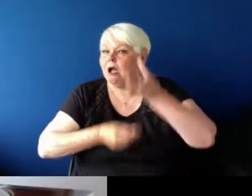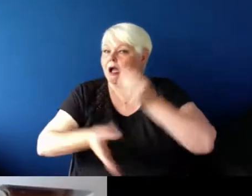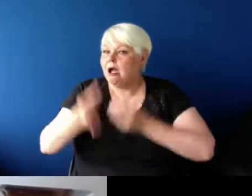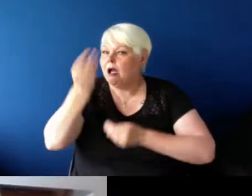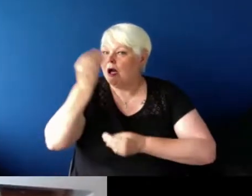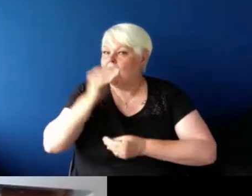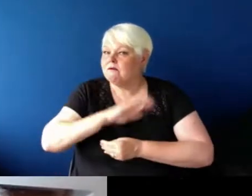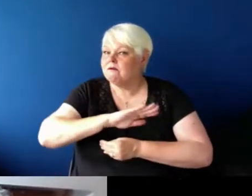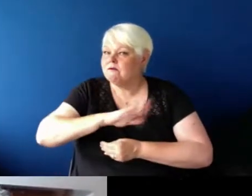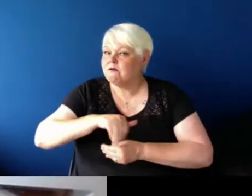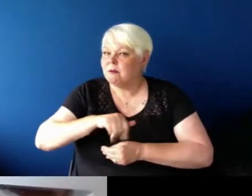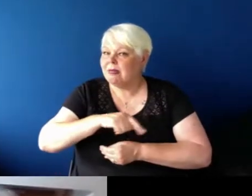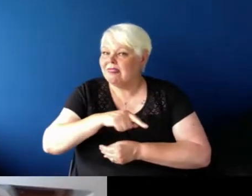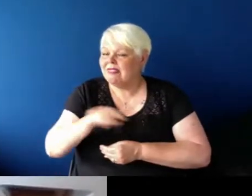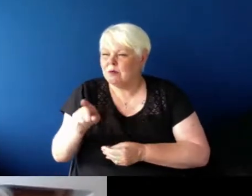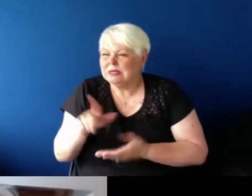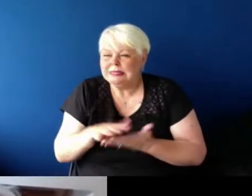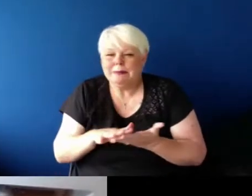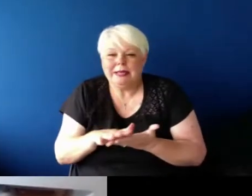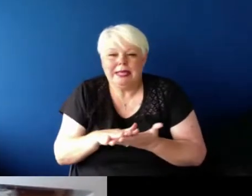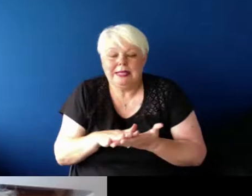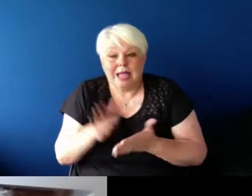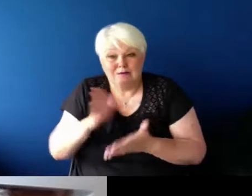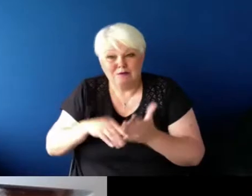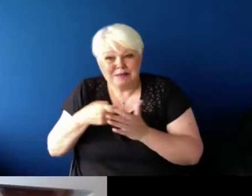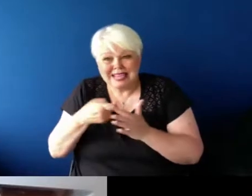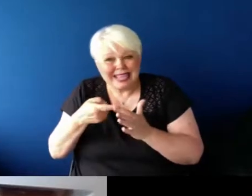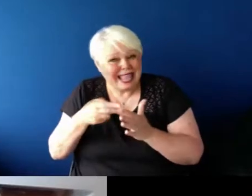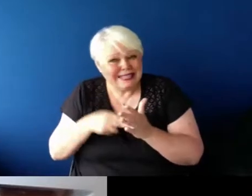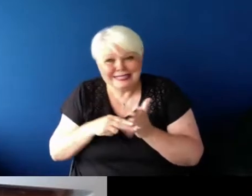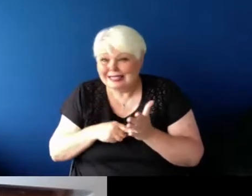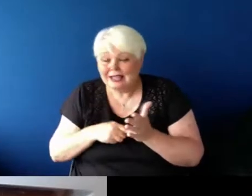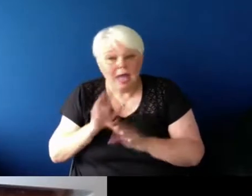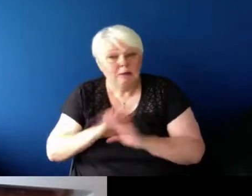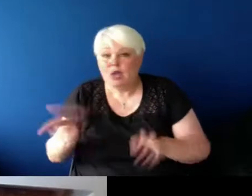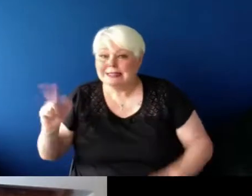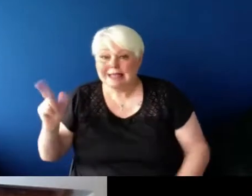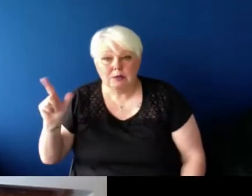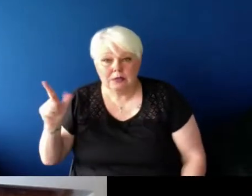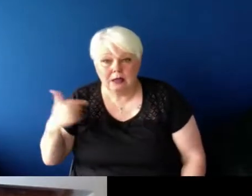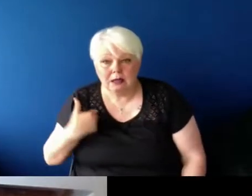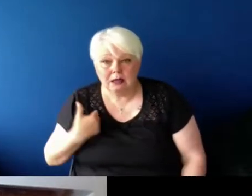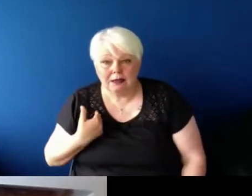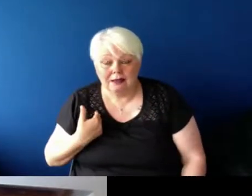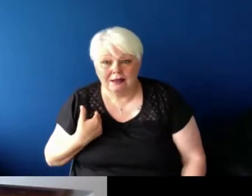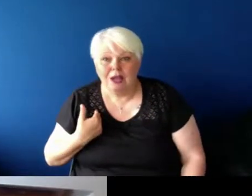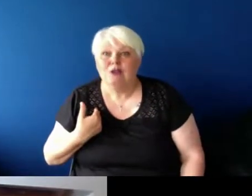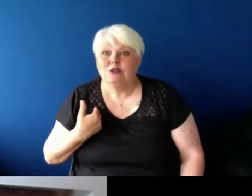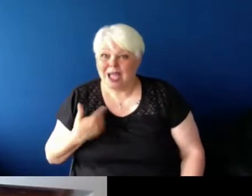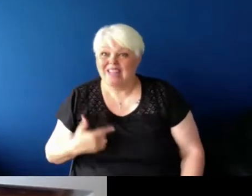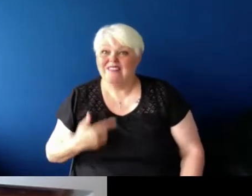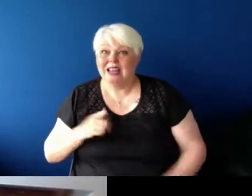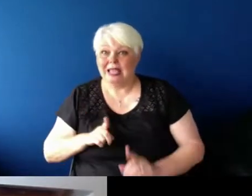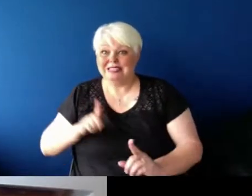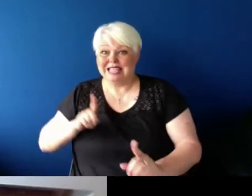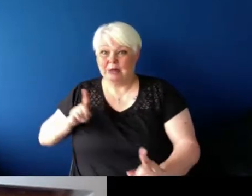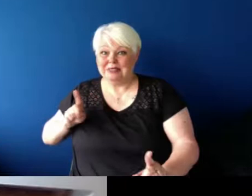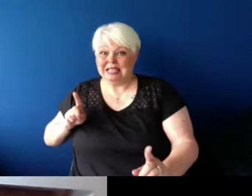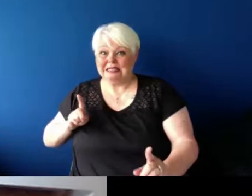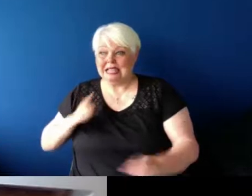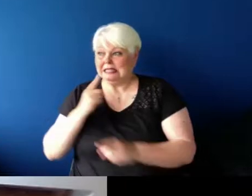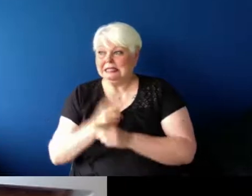what it meant to be, you know. And I come from Kent, I'm not a Scouser, so, you know, I was the outsider, I don't even speak the right